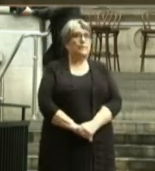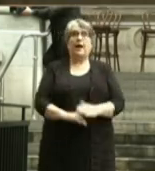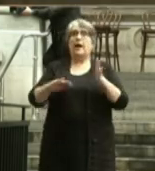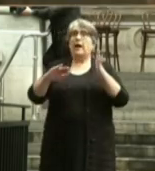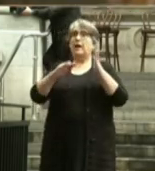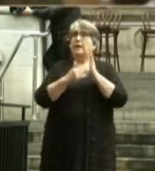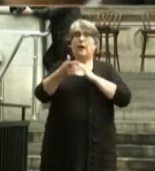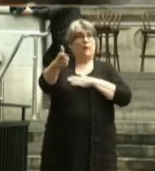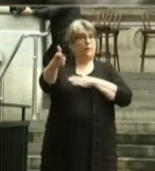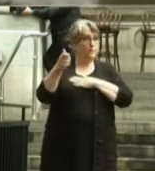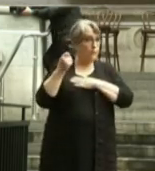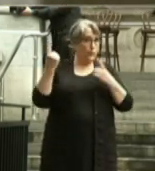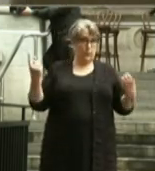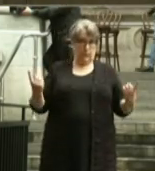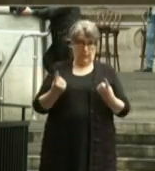I would now like to invite